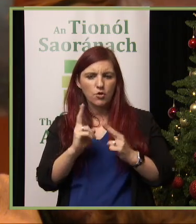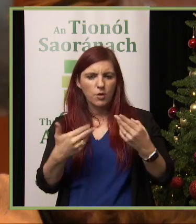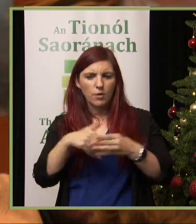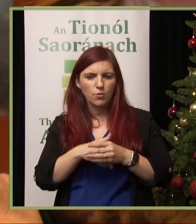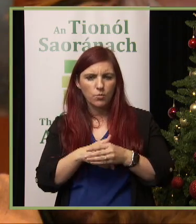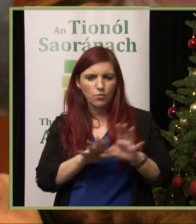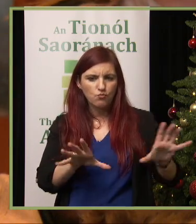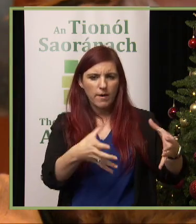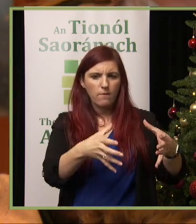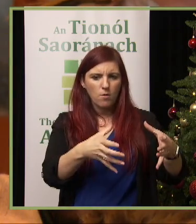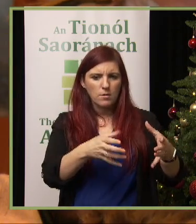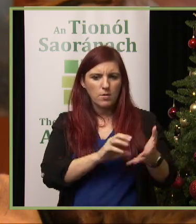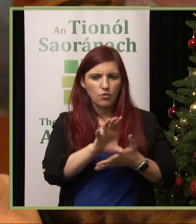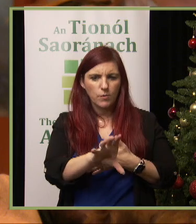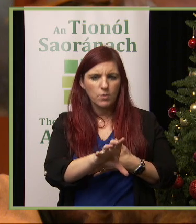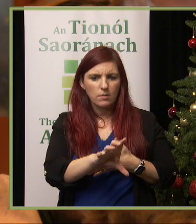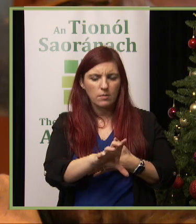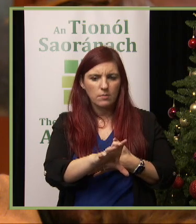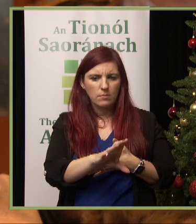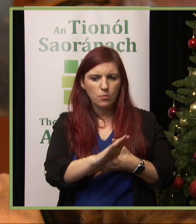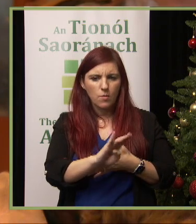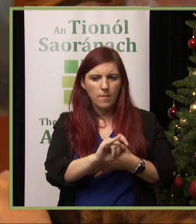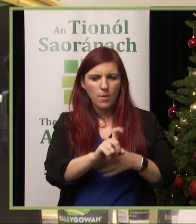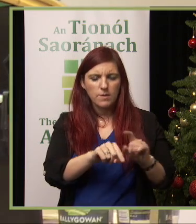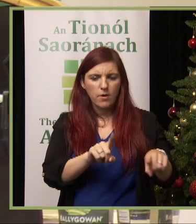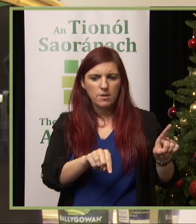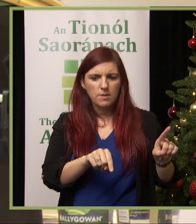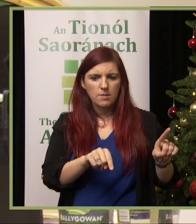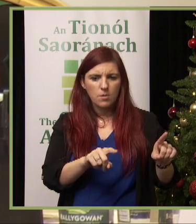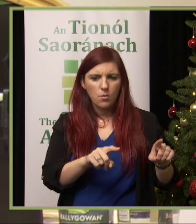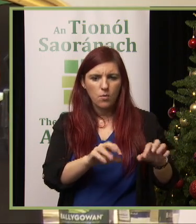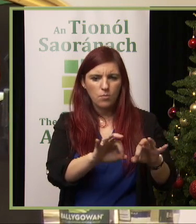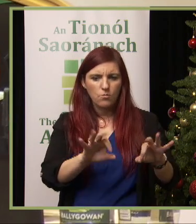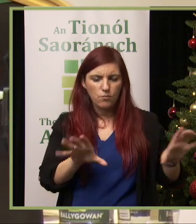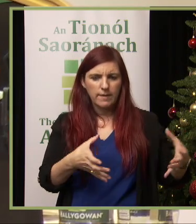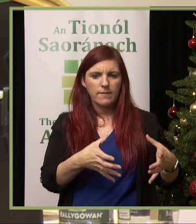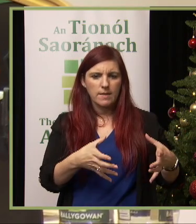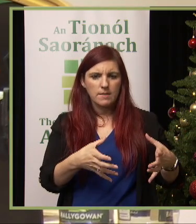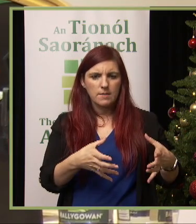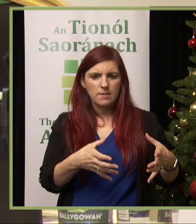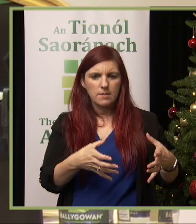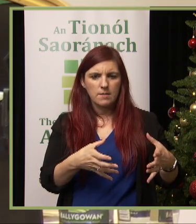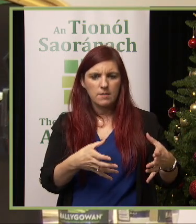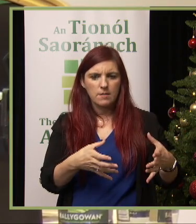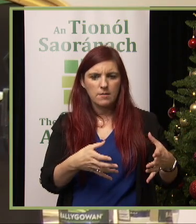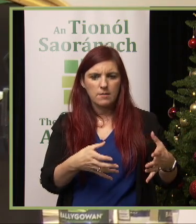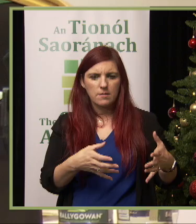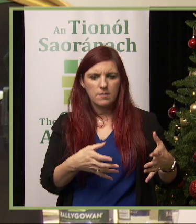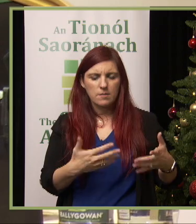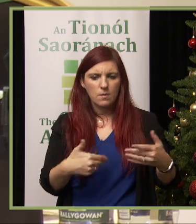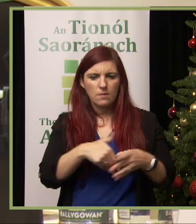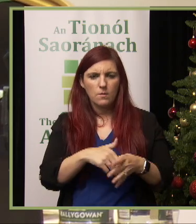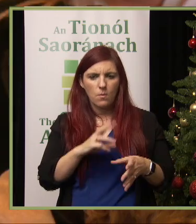ring-fenced contribution to enhance biodiversity. So a ring-fenced contribution. So to include the wording